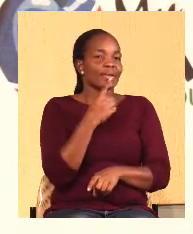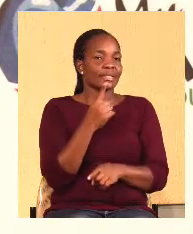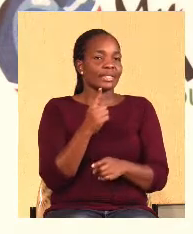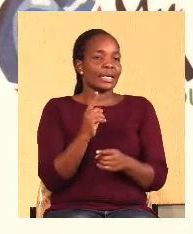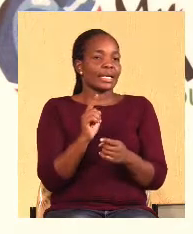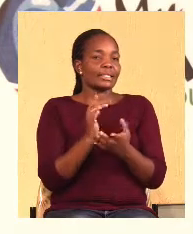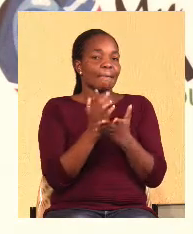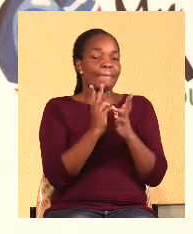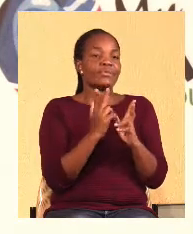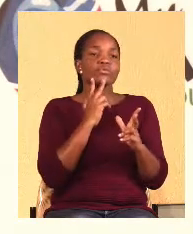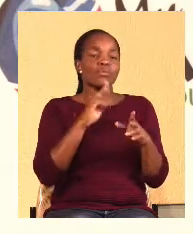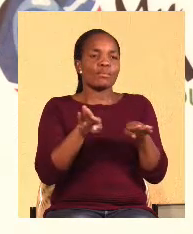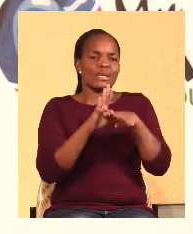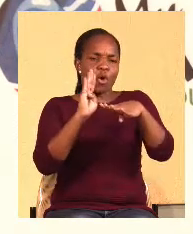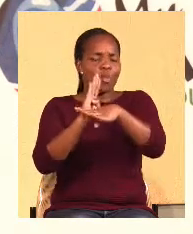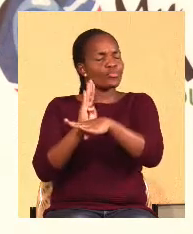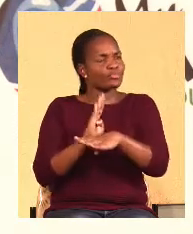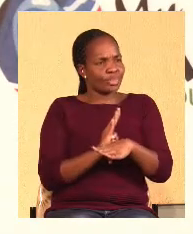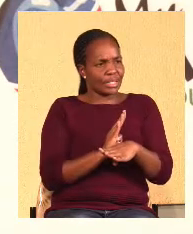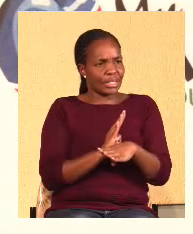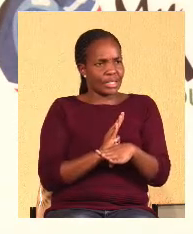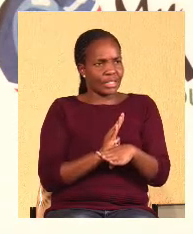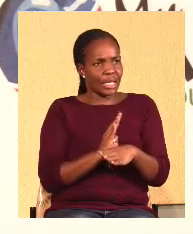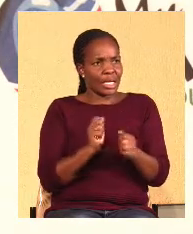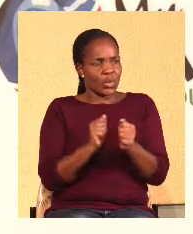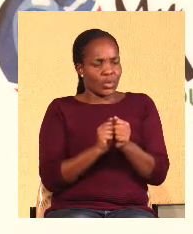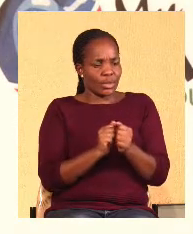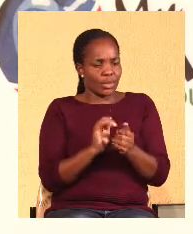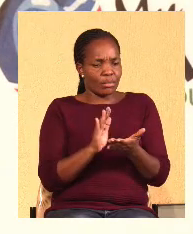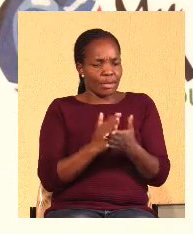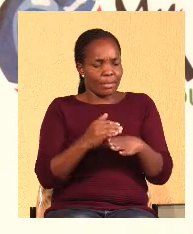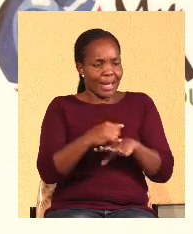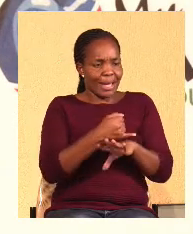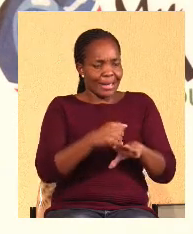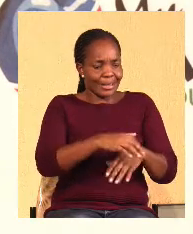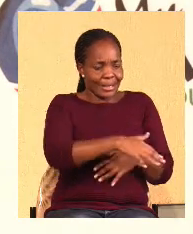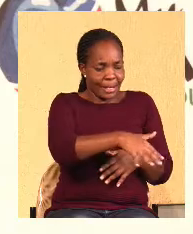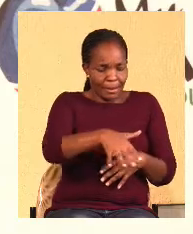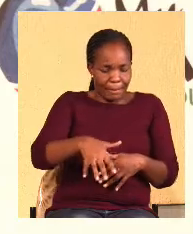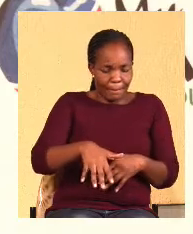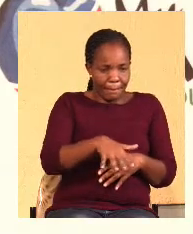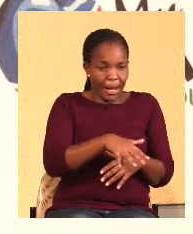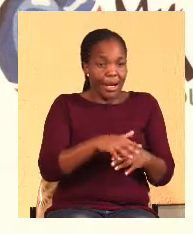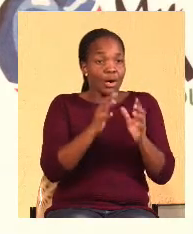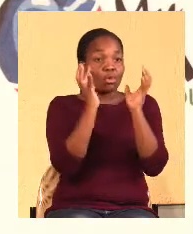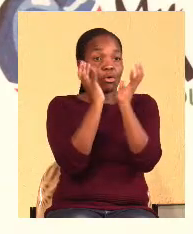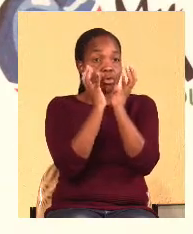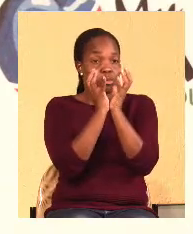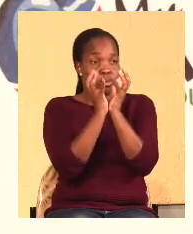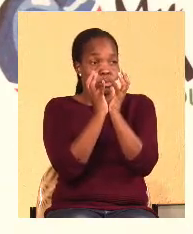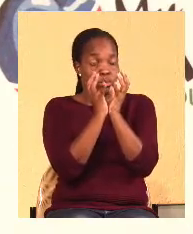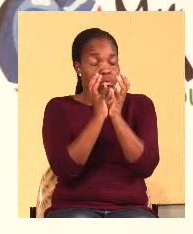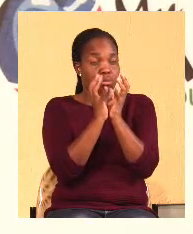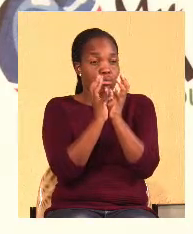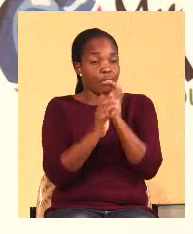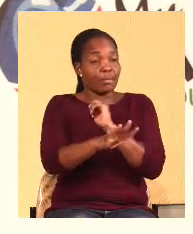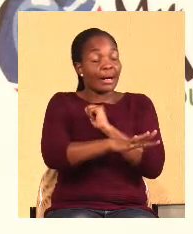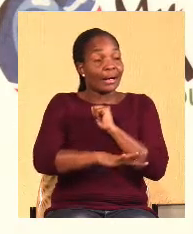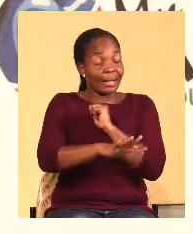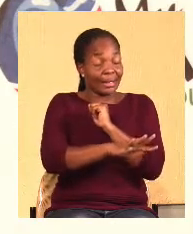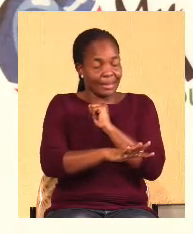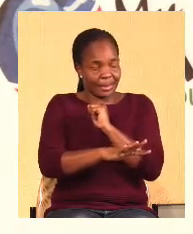intend to do certain things within the jurisdictions of those local authorities to either be registered with the local authorities